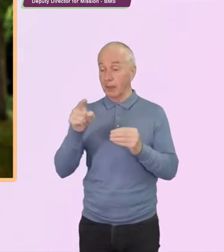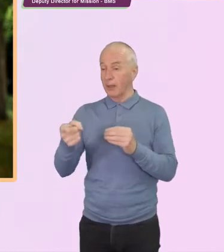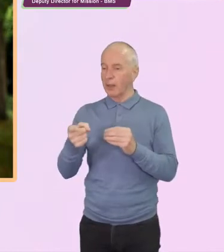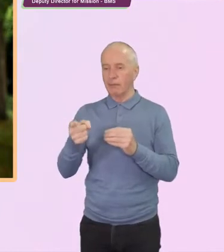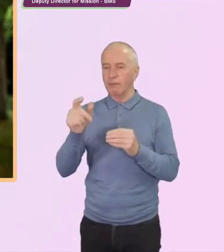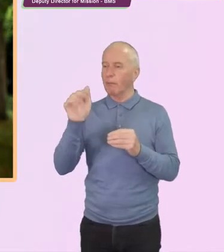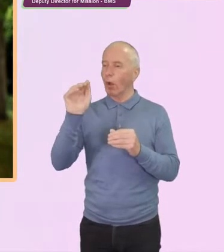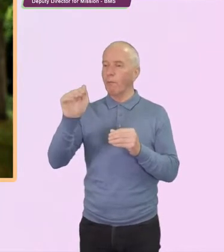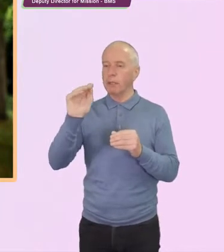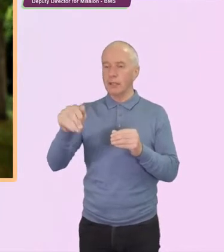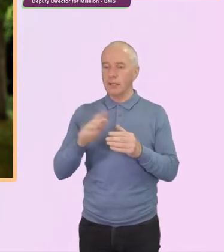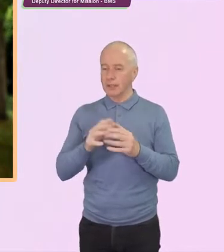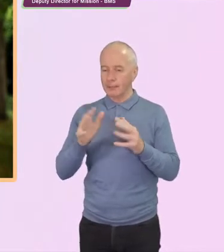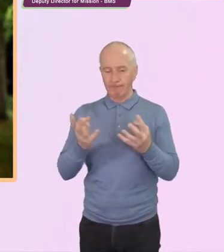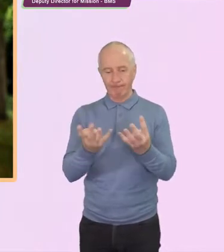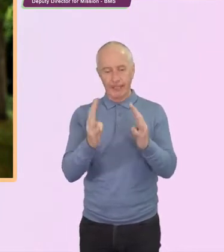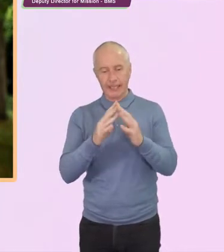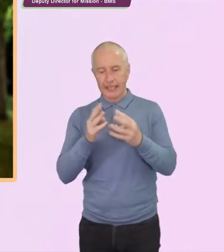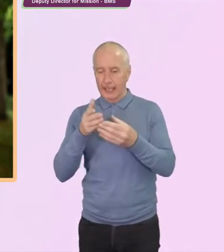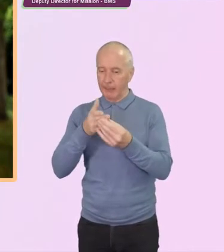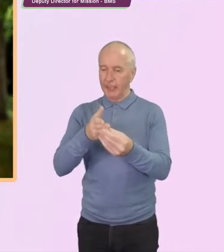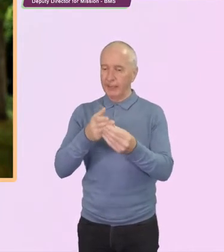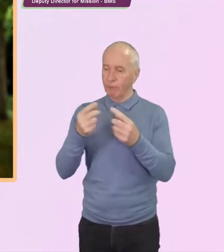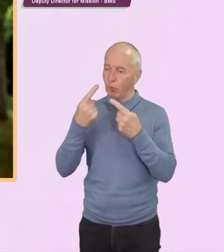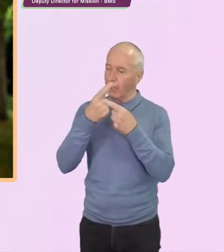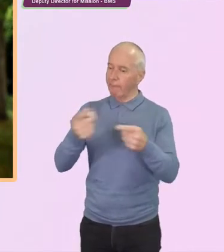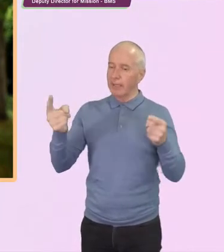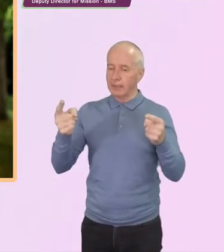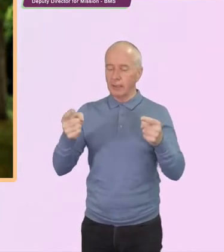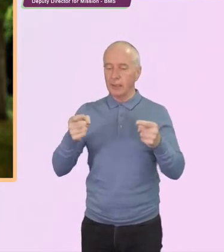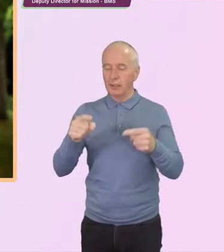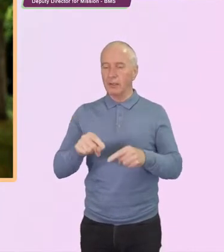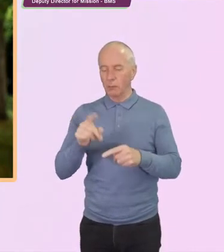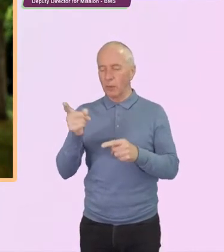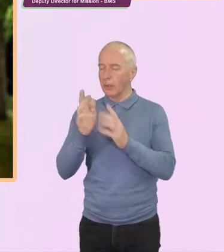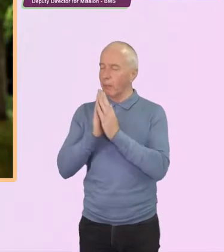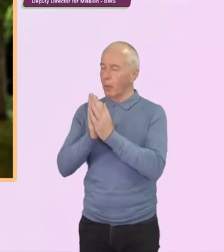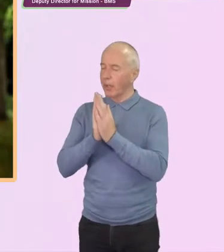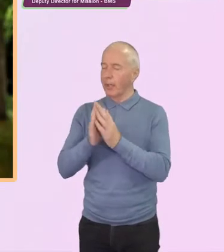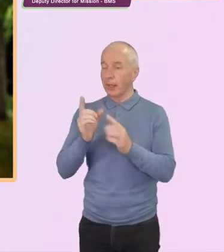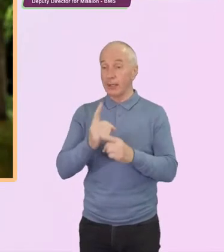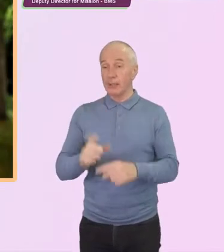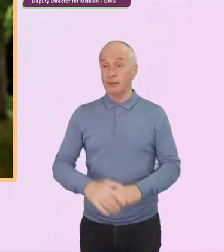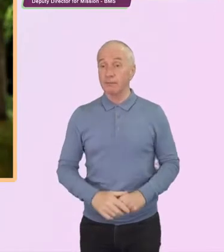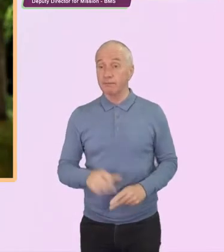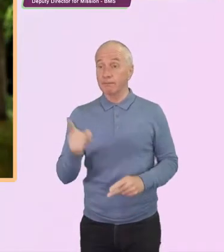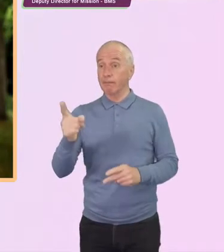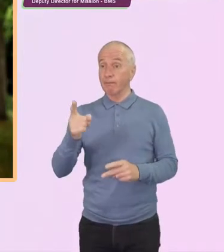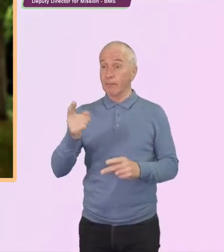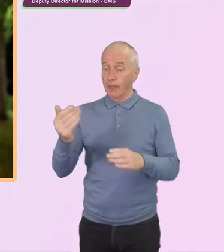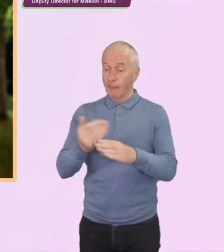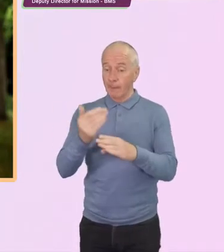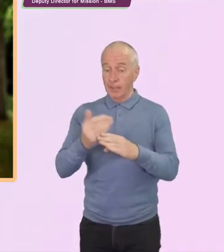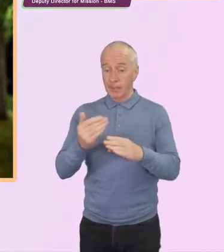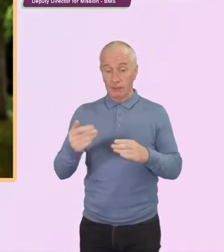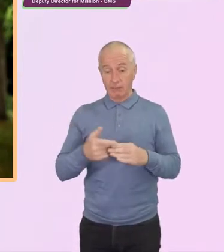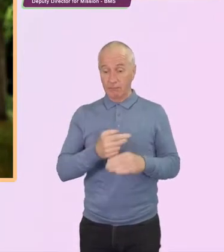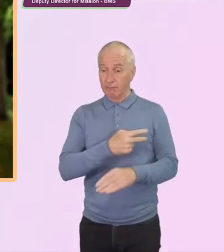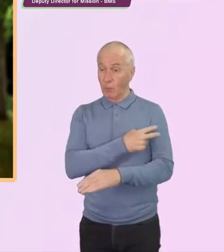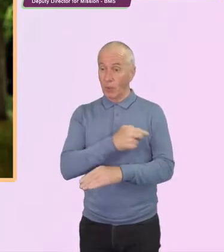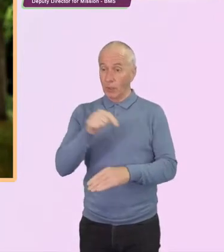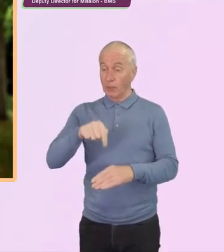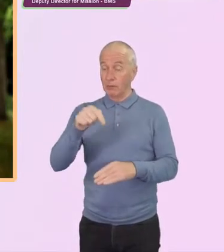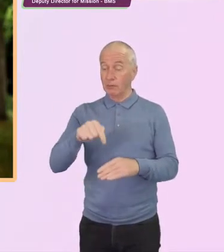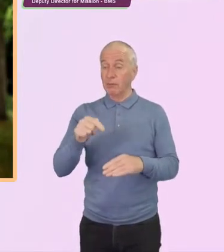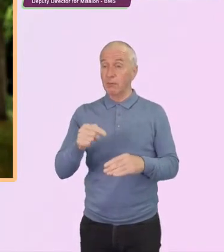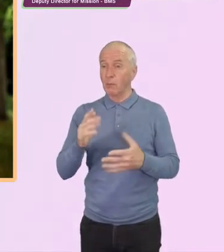leader for evangelism, to pray for us in a second. There are, of course, mission workers who have been going overseas. Here are just a few that we